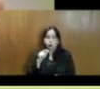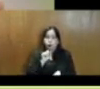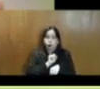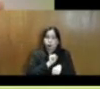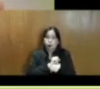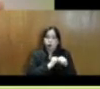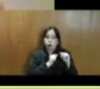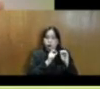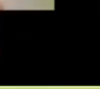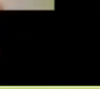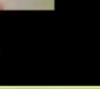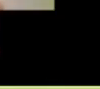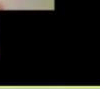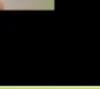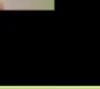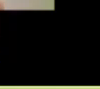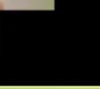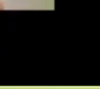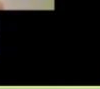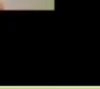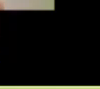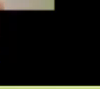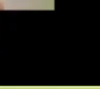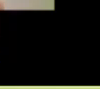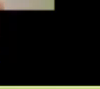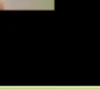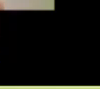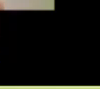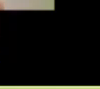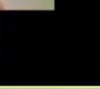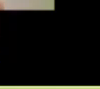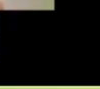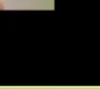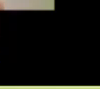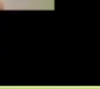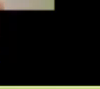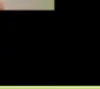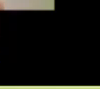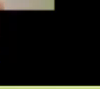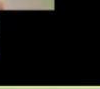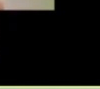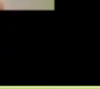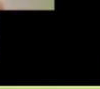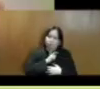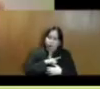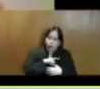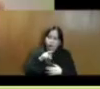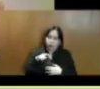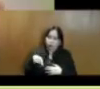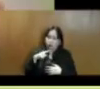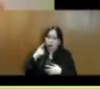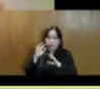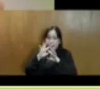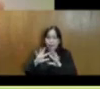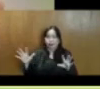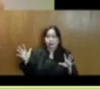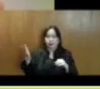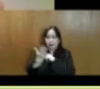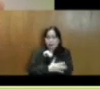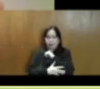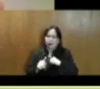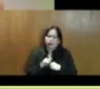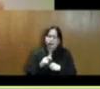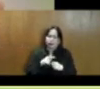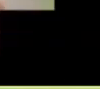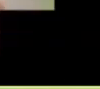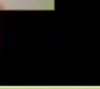very much the admired from some of your compatriot countries in ASEAN. So I think you've got a